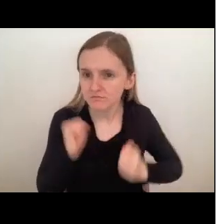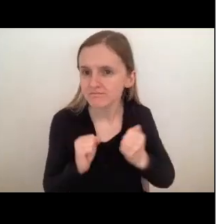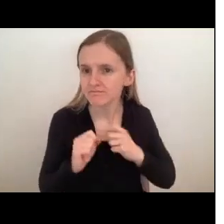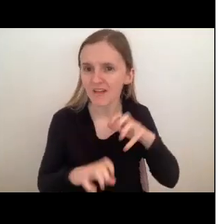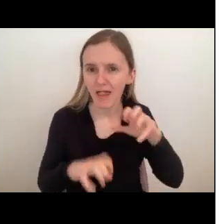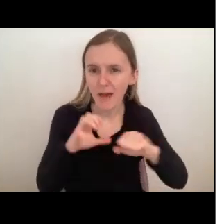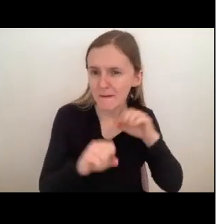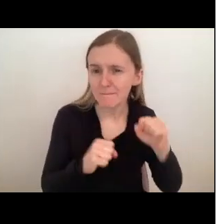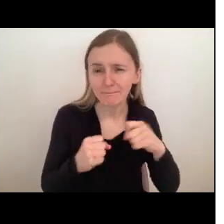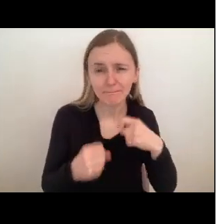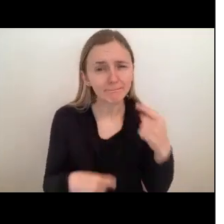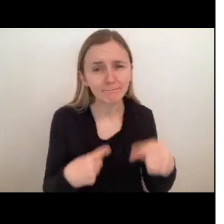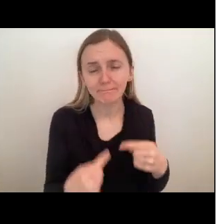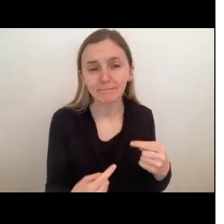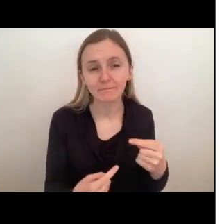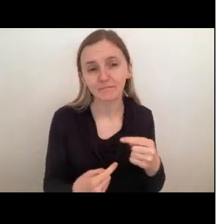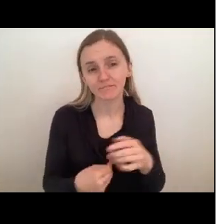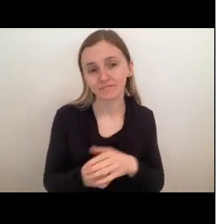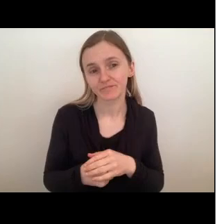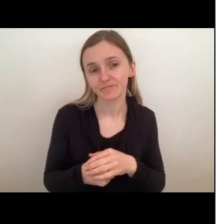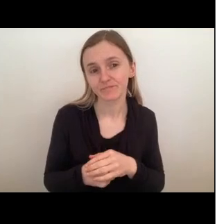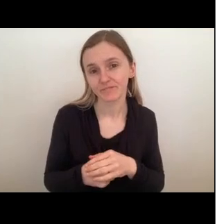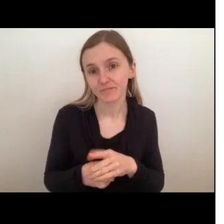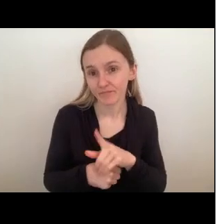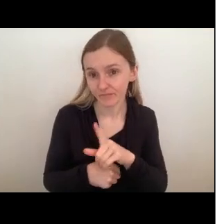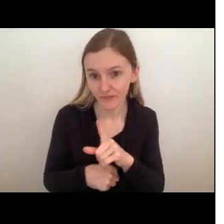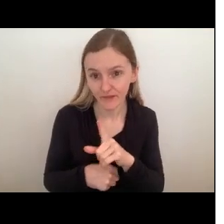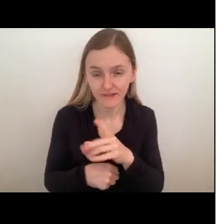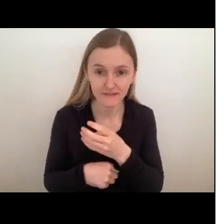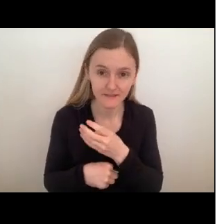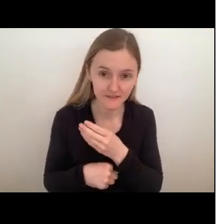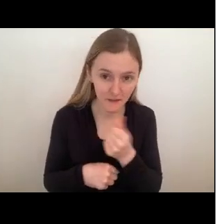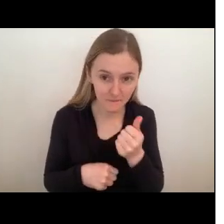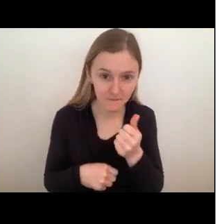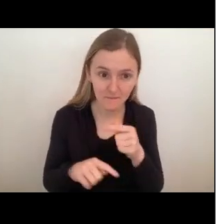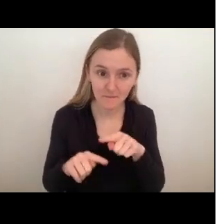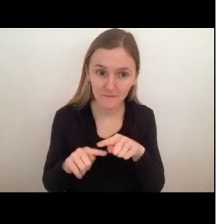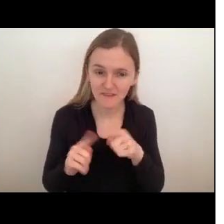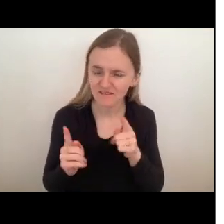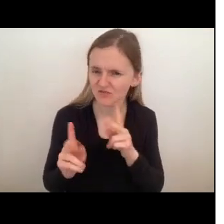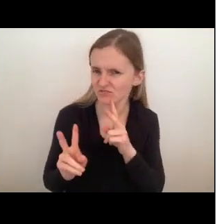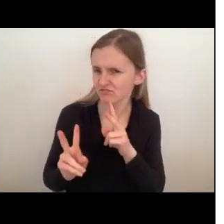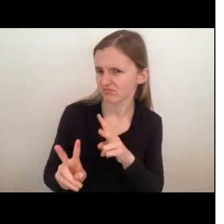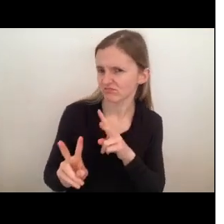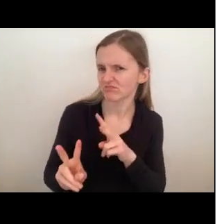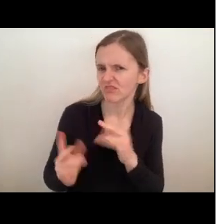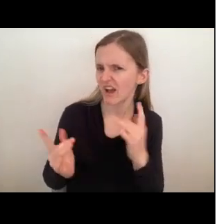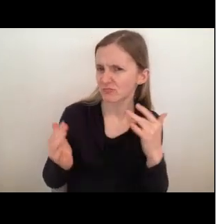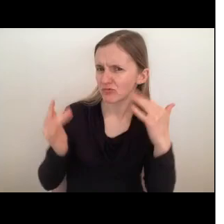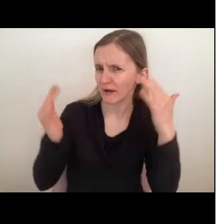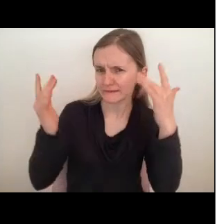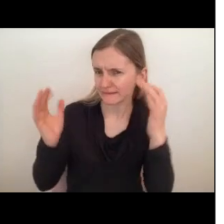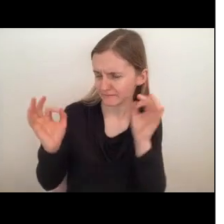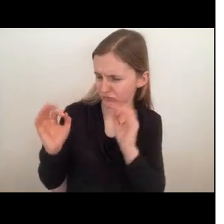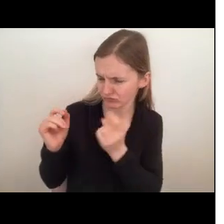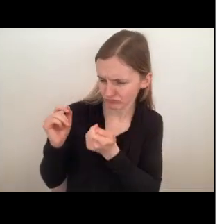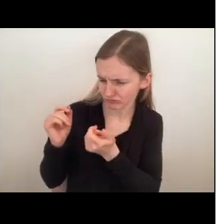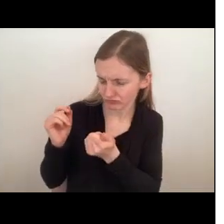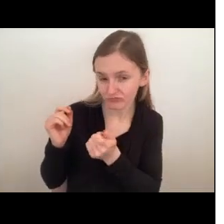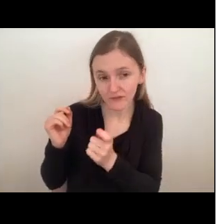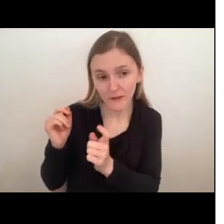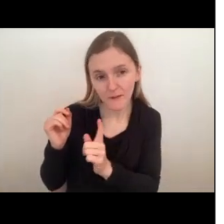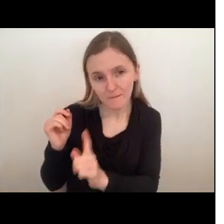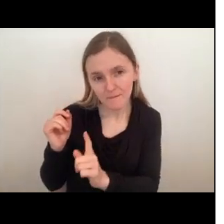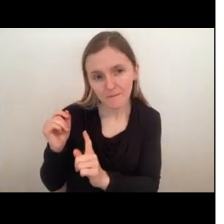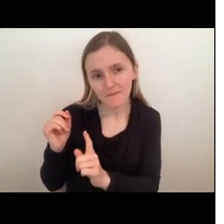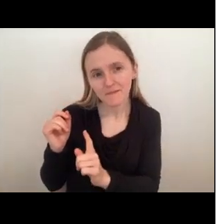But also for some of our young people, we might not necessarily see lots of outward hyperactivity. We might see for some of our young people that it's